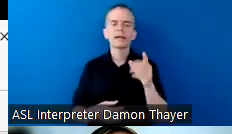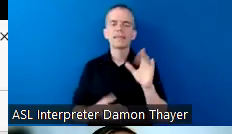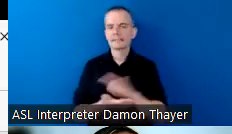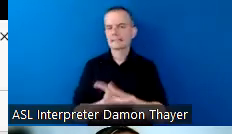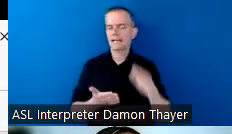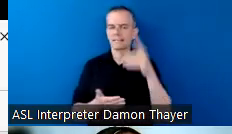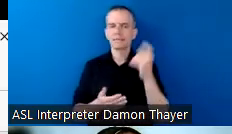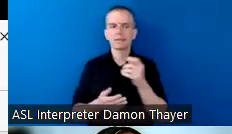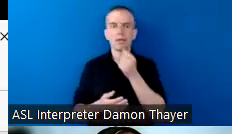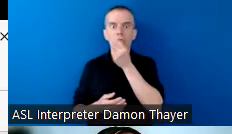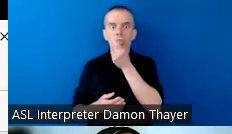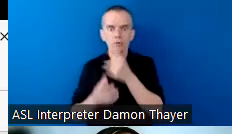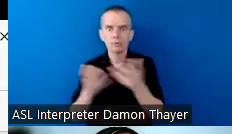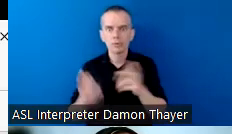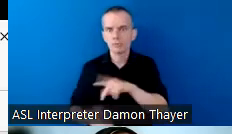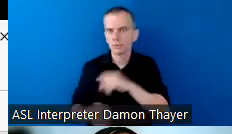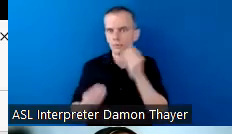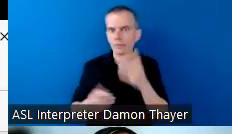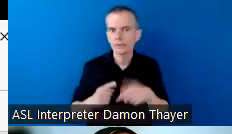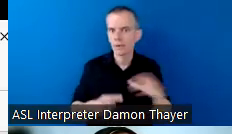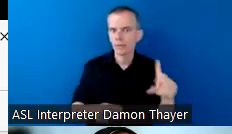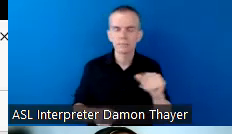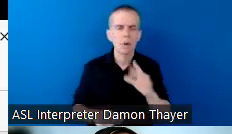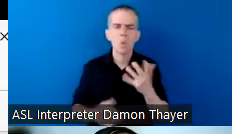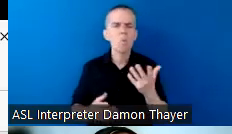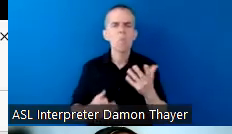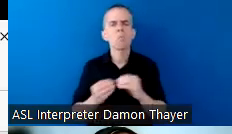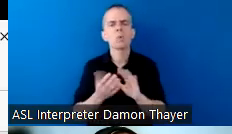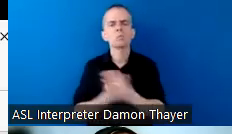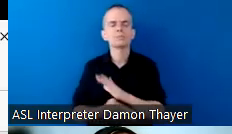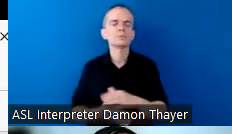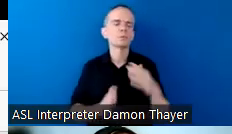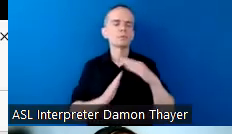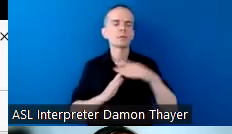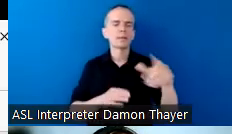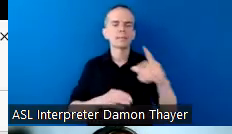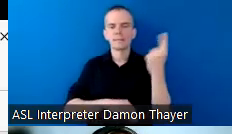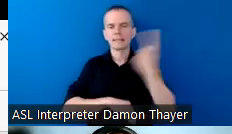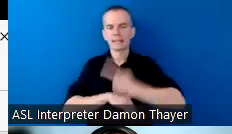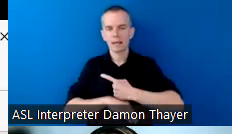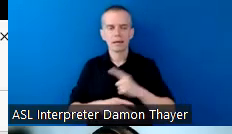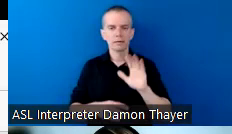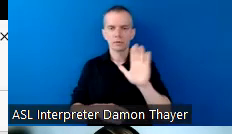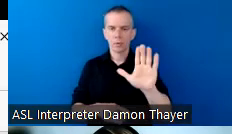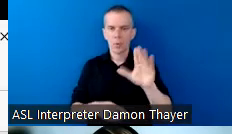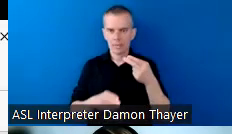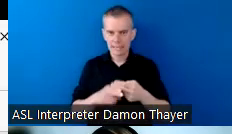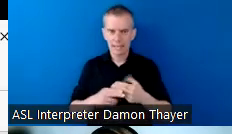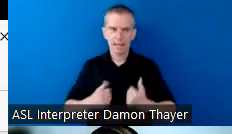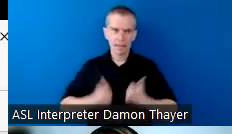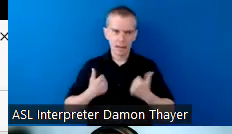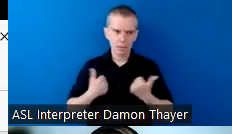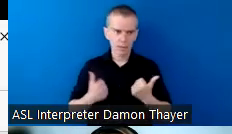personal information about someone's disability. So at the top, you would have the date, you would have your name and address as a